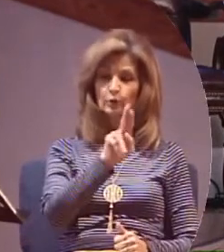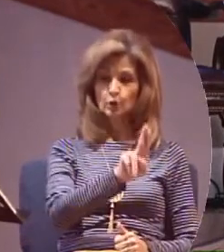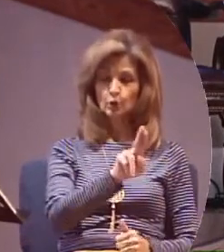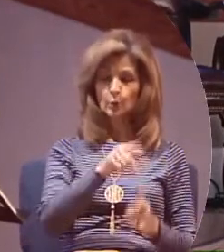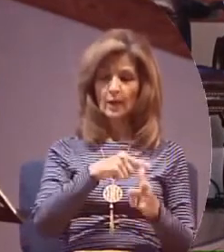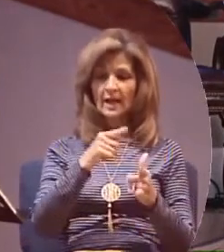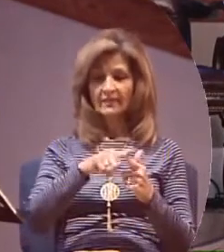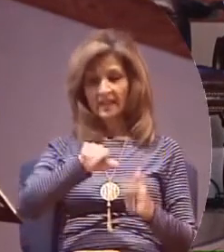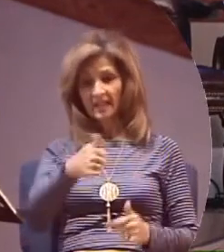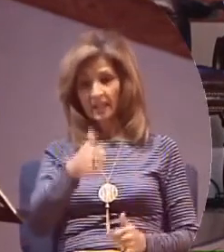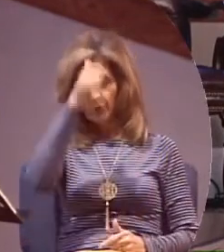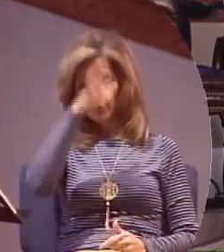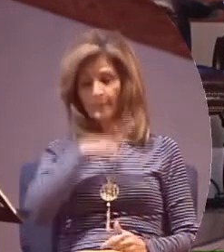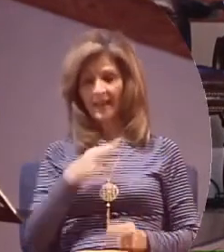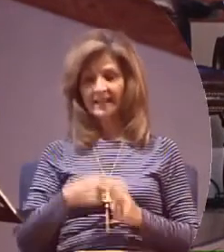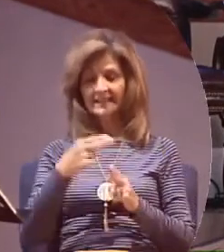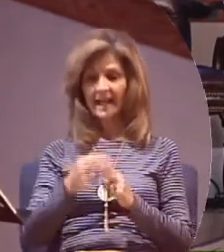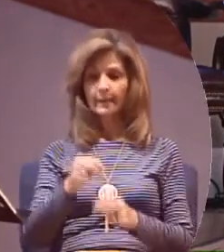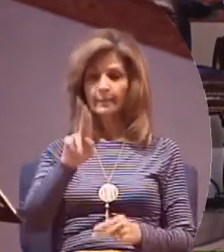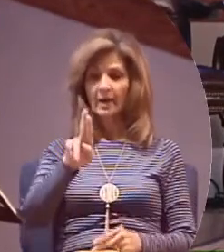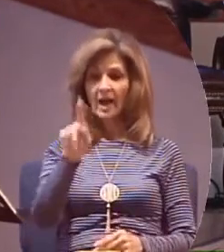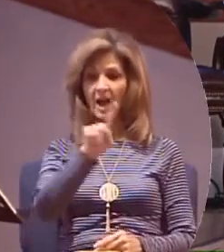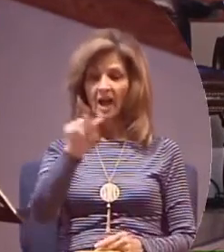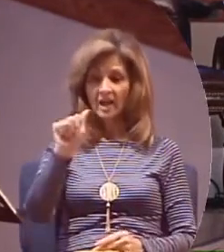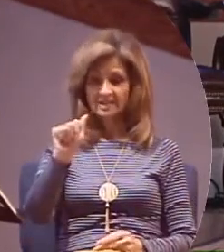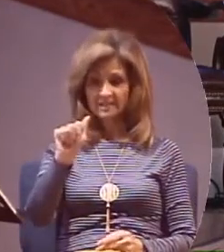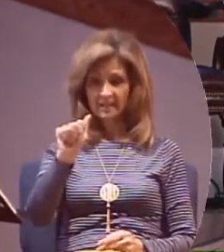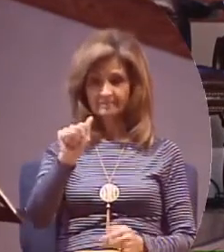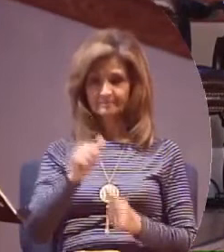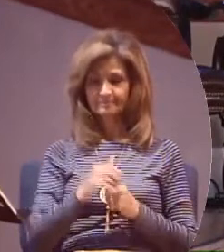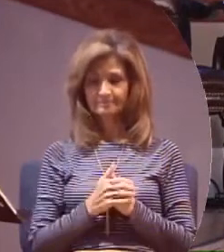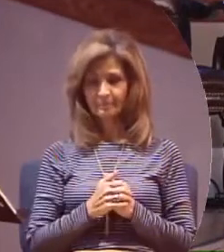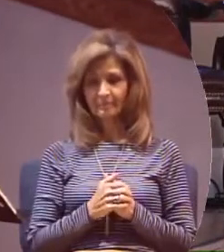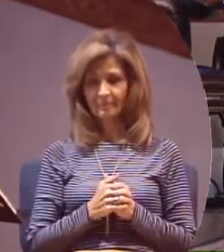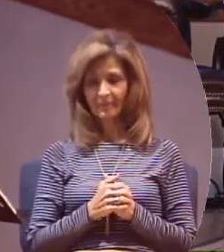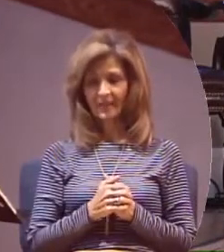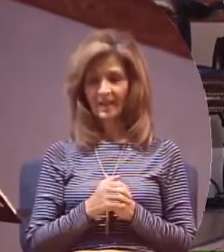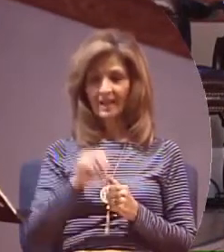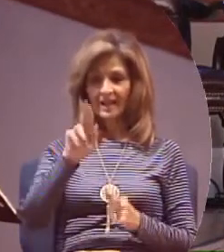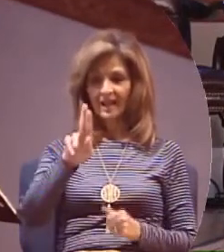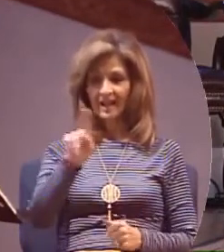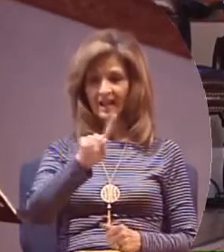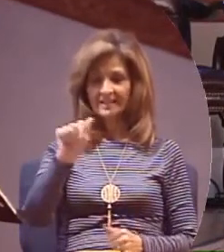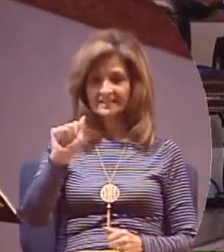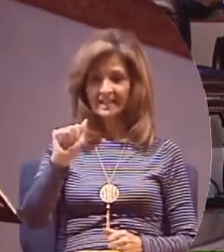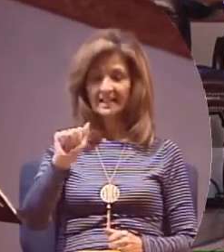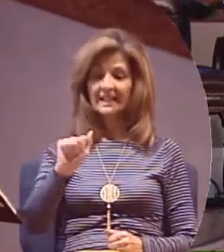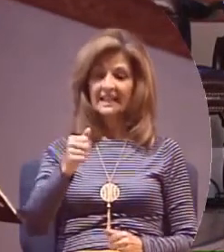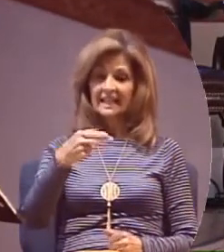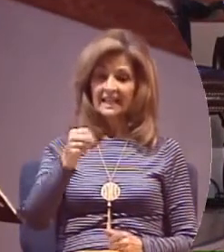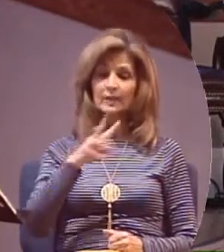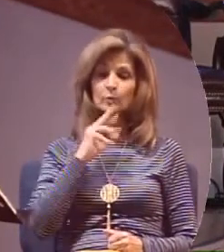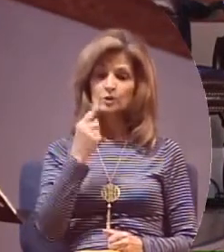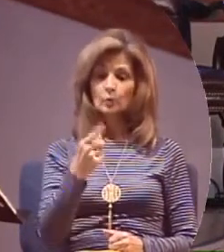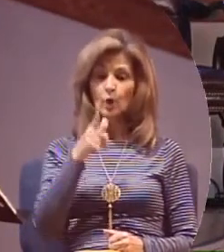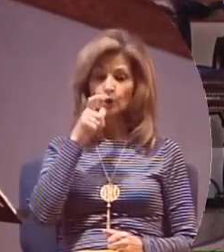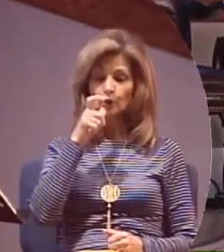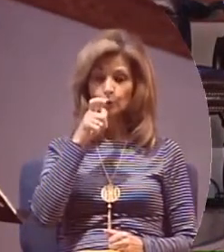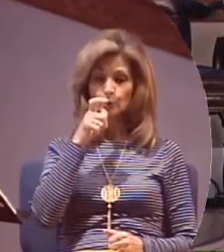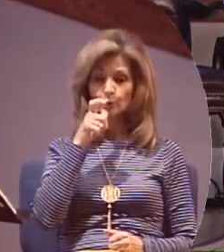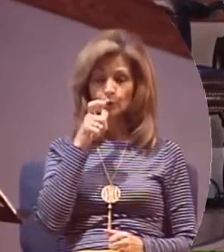in our Bible whose name is Uzzah. Uzzah. You remember Uzzah? Uzzah's the one who lost his